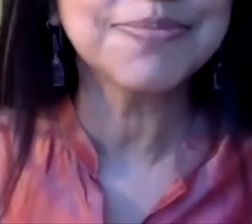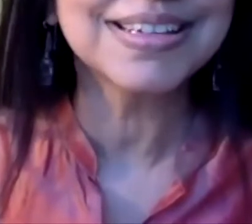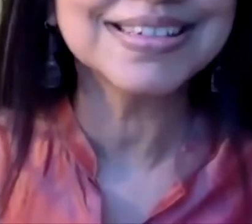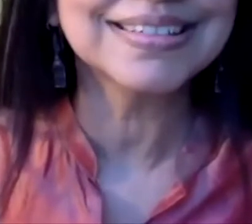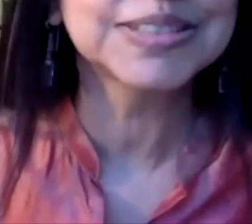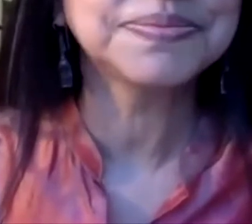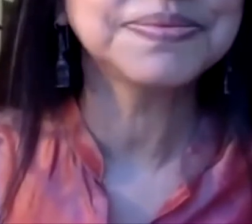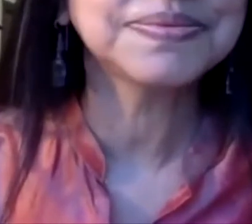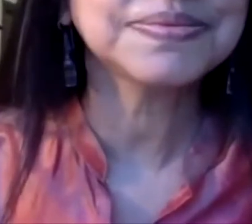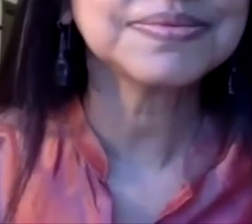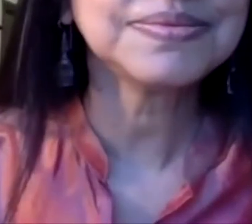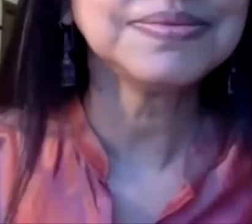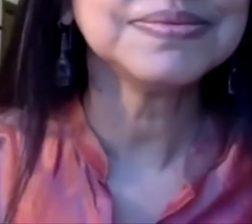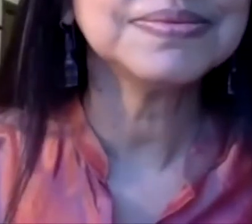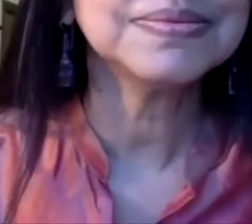Caste Matters?